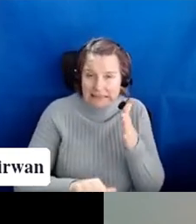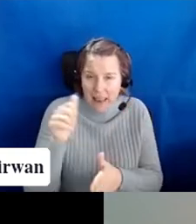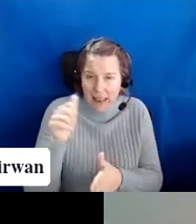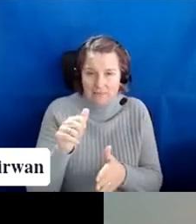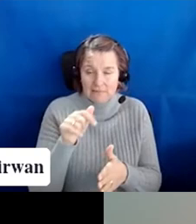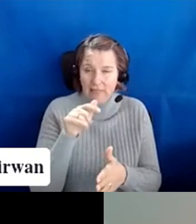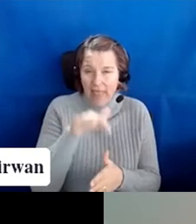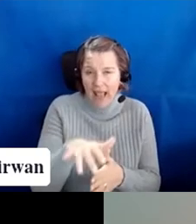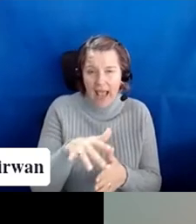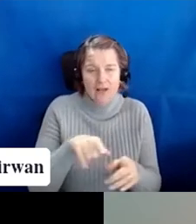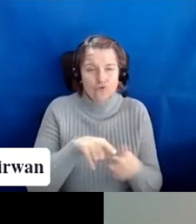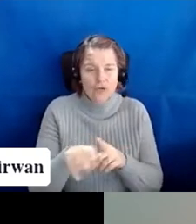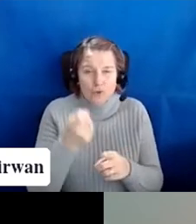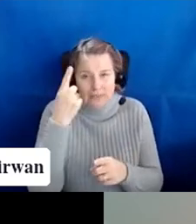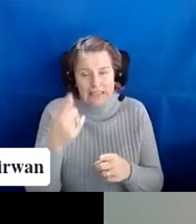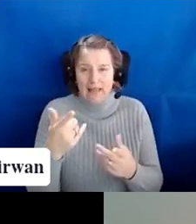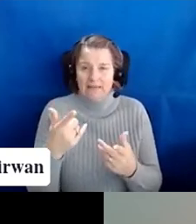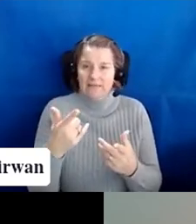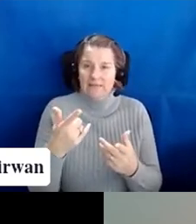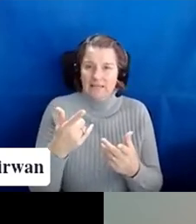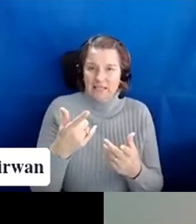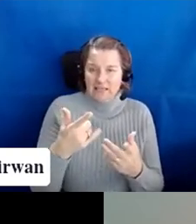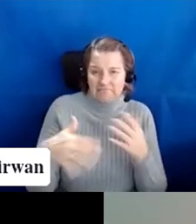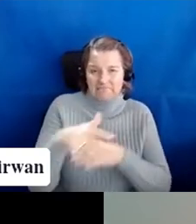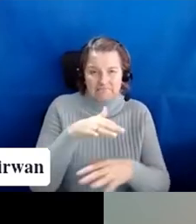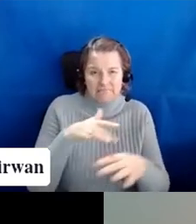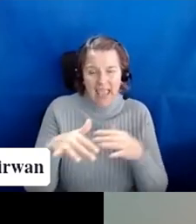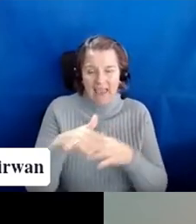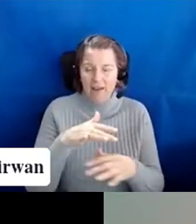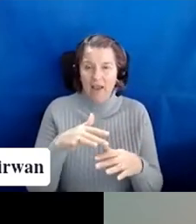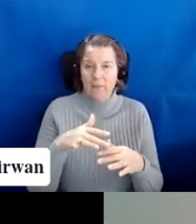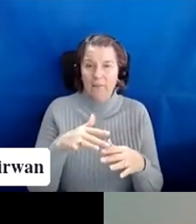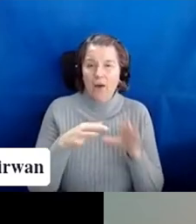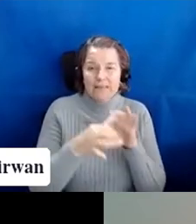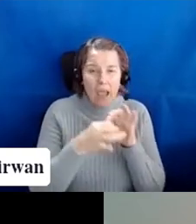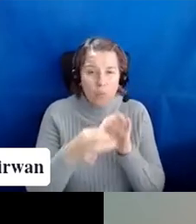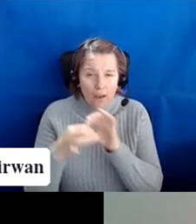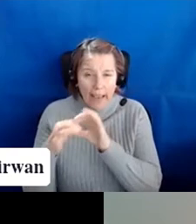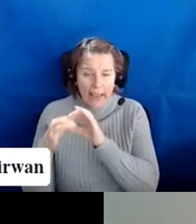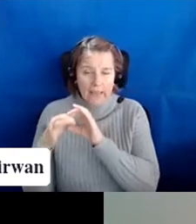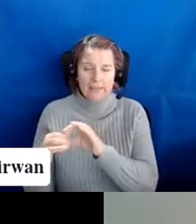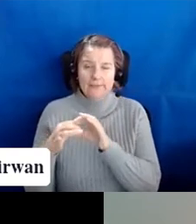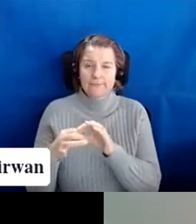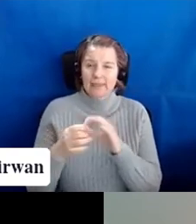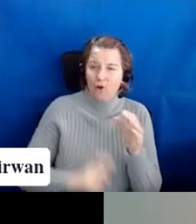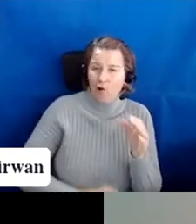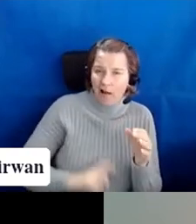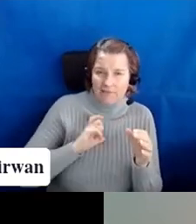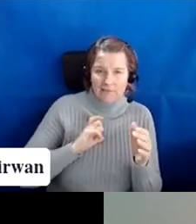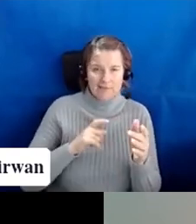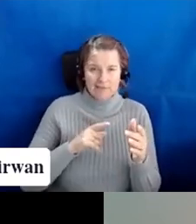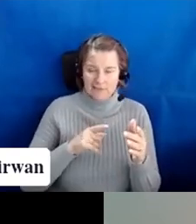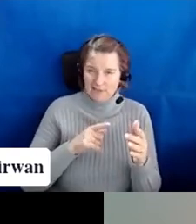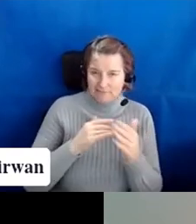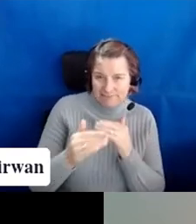about the networks. Like you said, a lot of the stuff that gets delivered is about networking. It's about confidence building, and